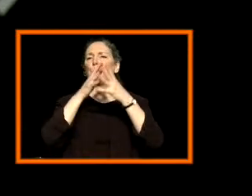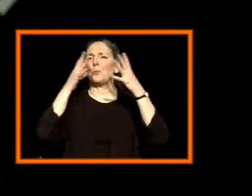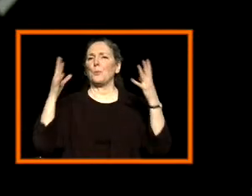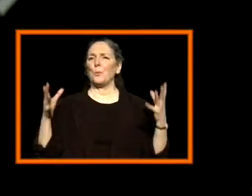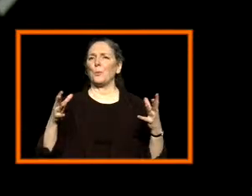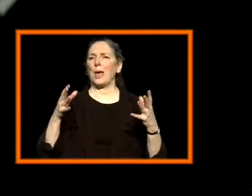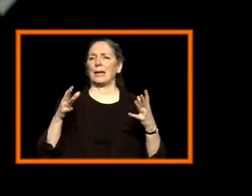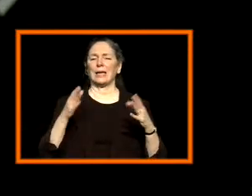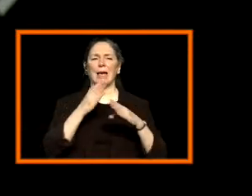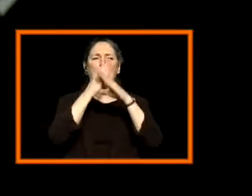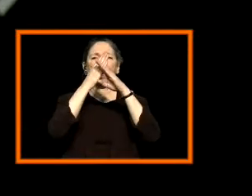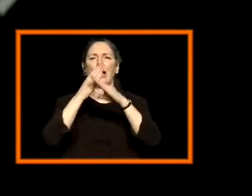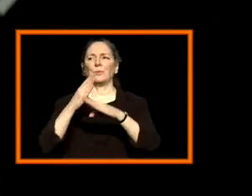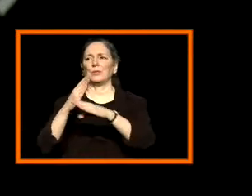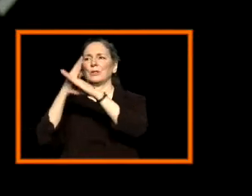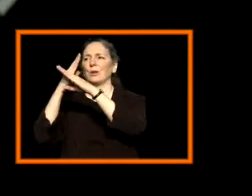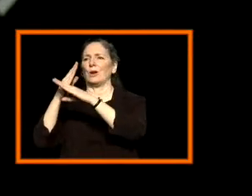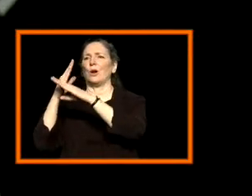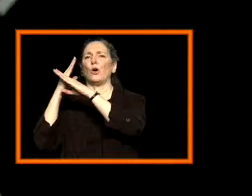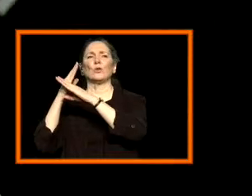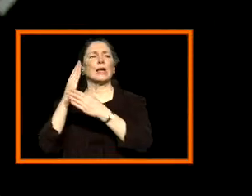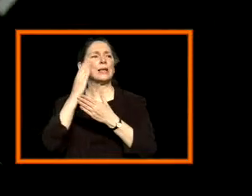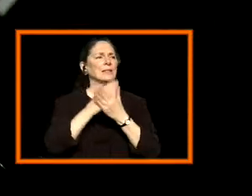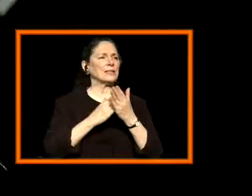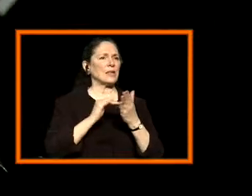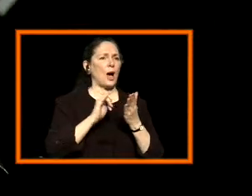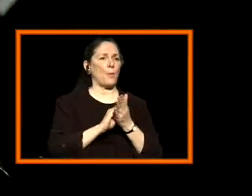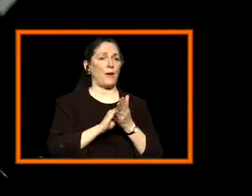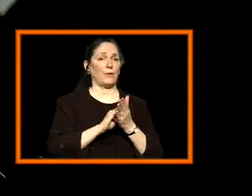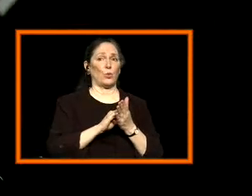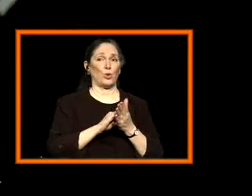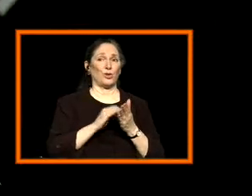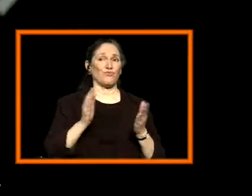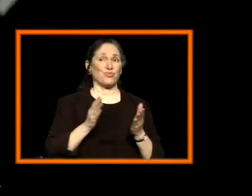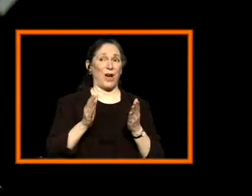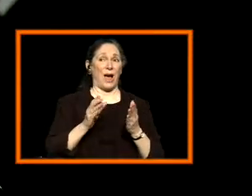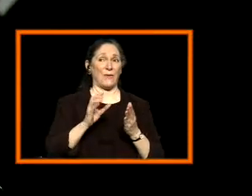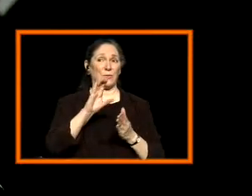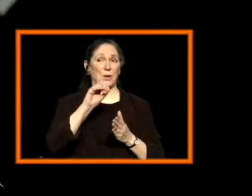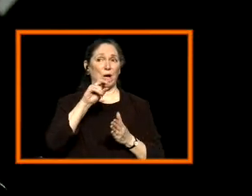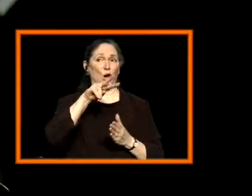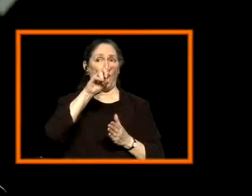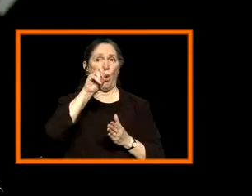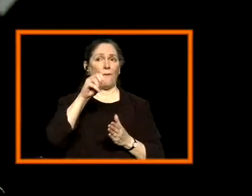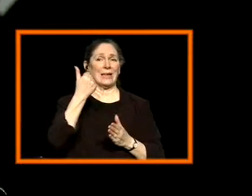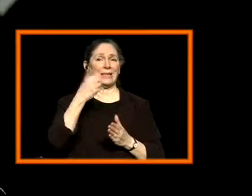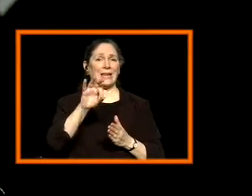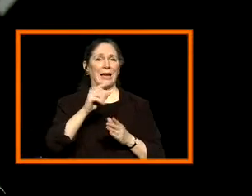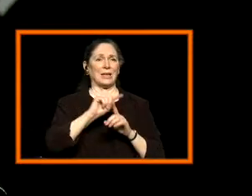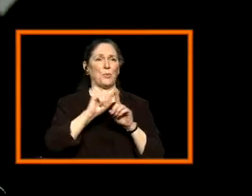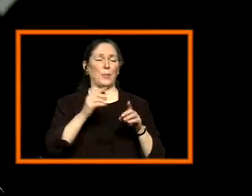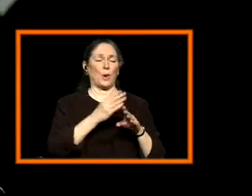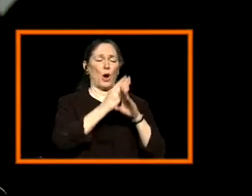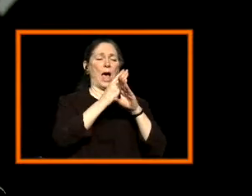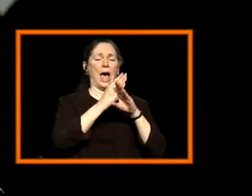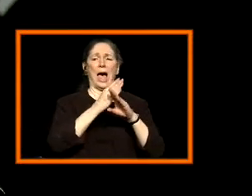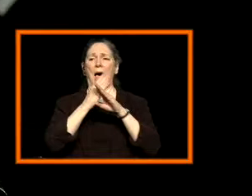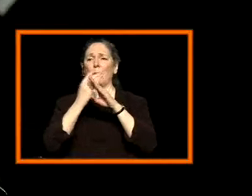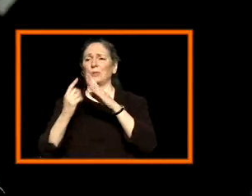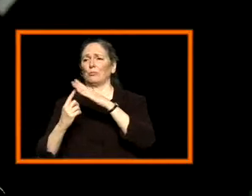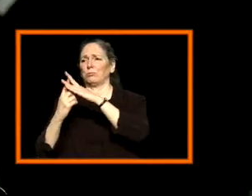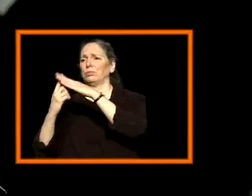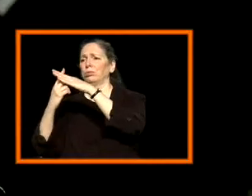innumerable obstacles, some of which were prompted by COVID-19, but there were obstacles